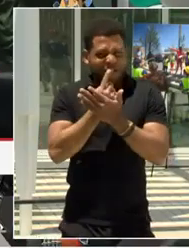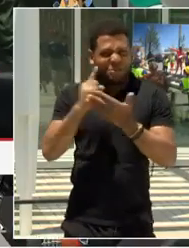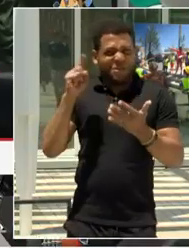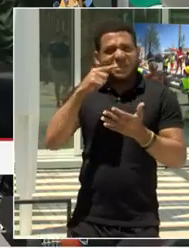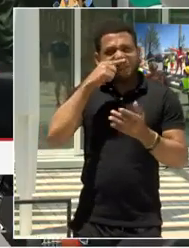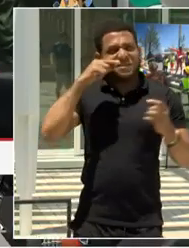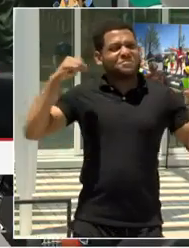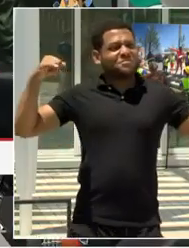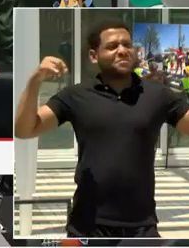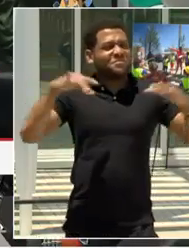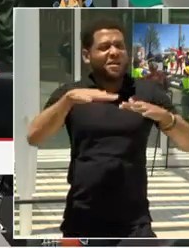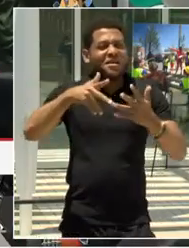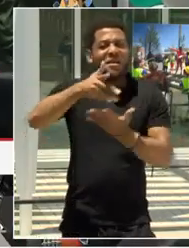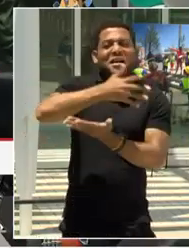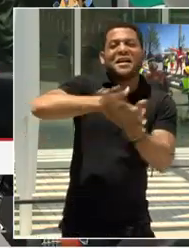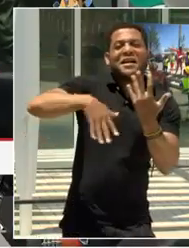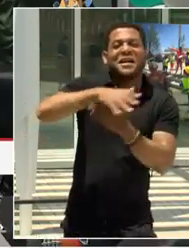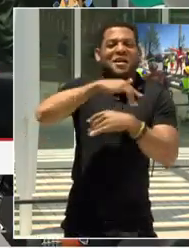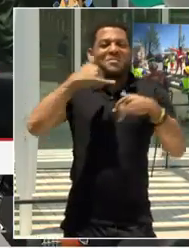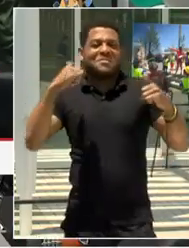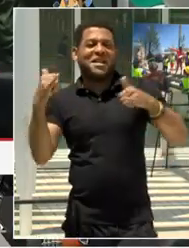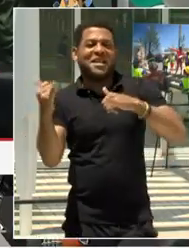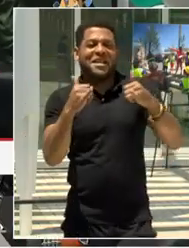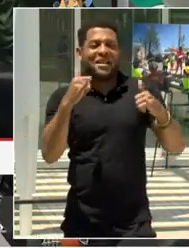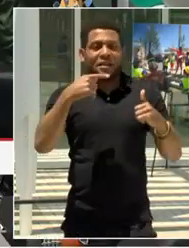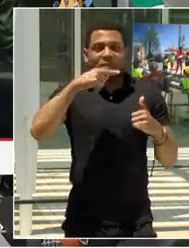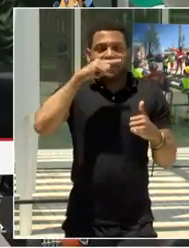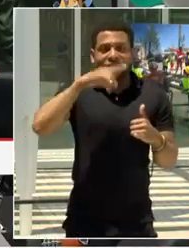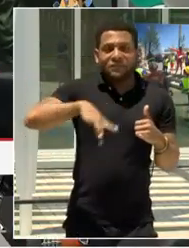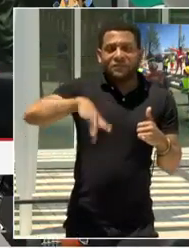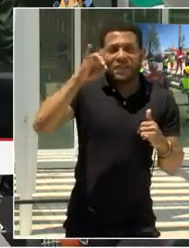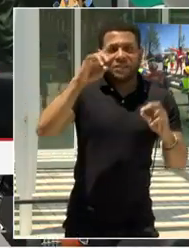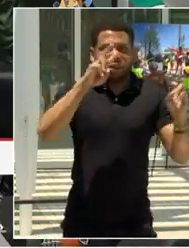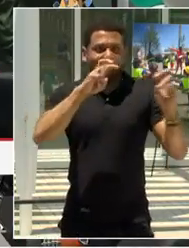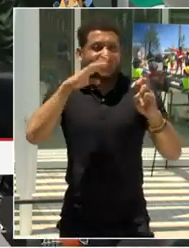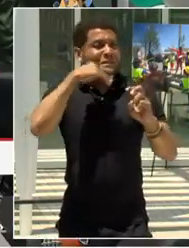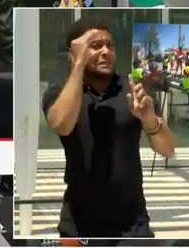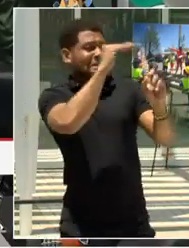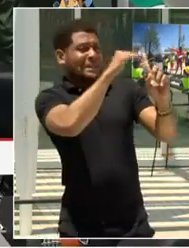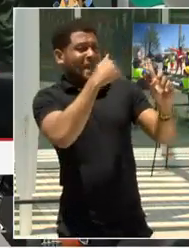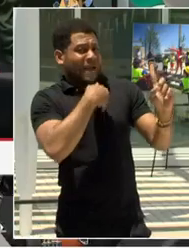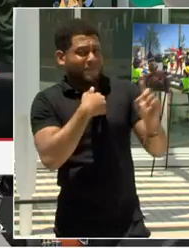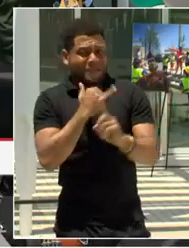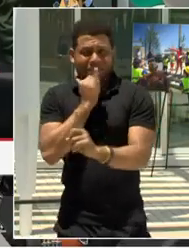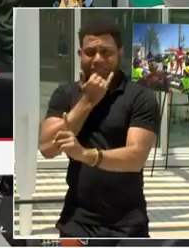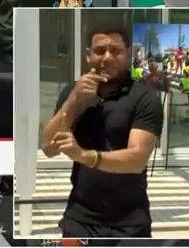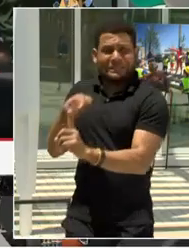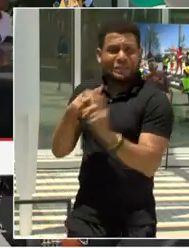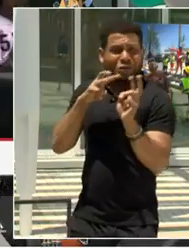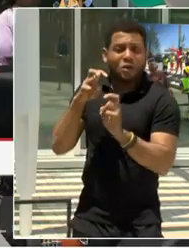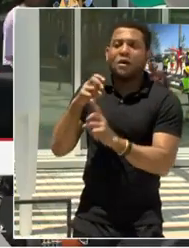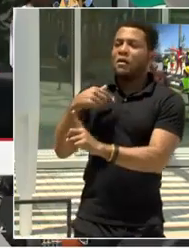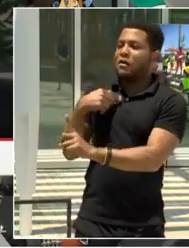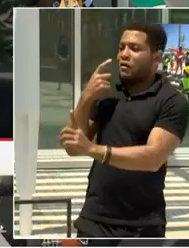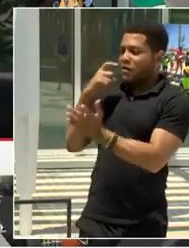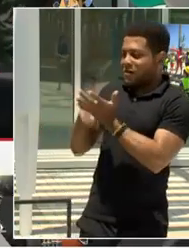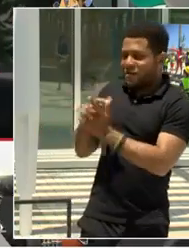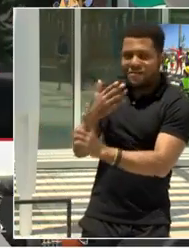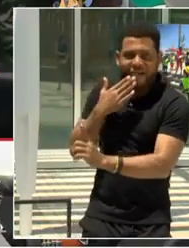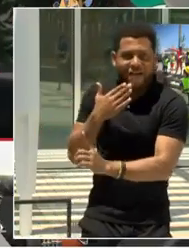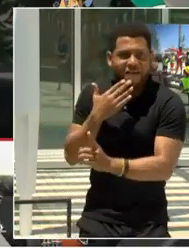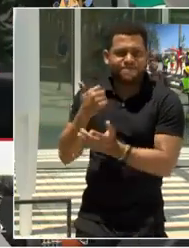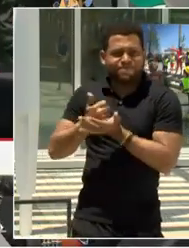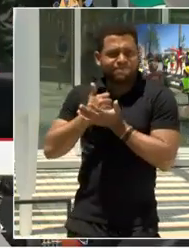actually found some issues that we were able to work with Gilbane about. That's corrected, and our playground is